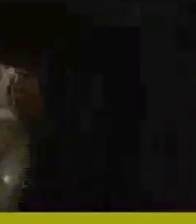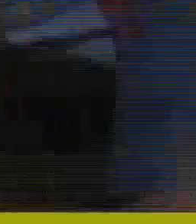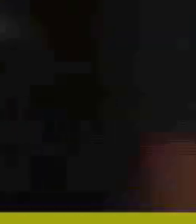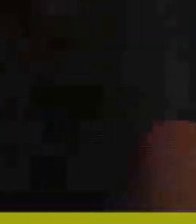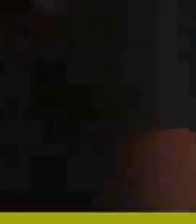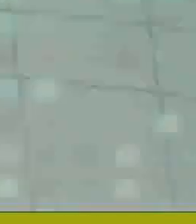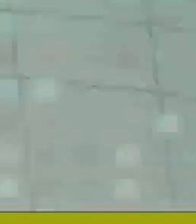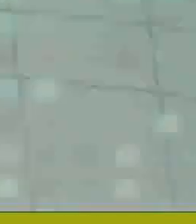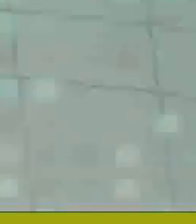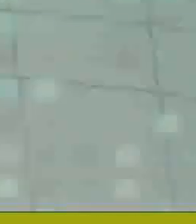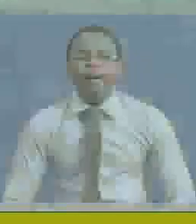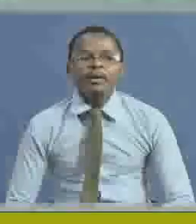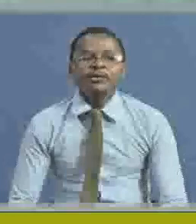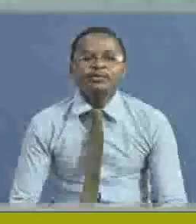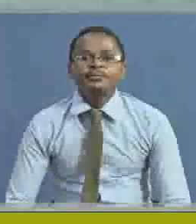procedure.